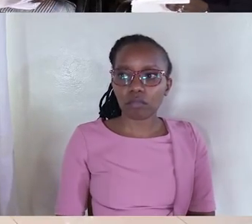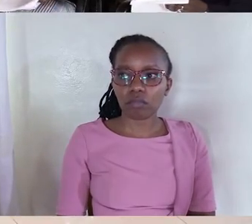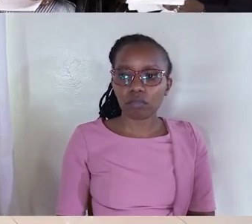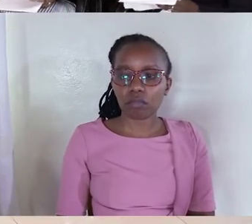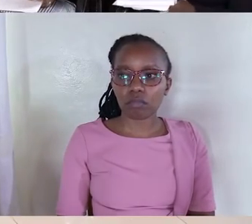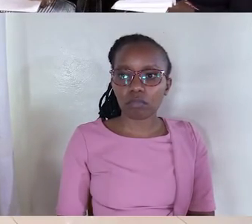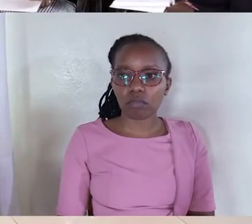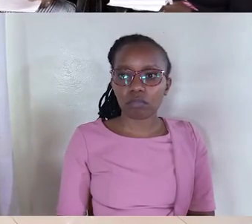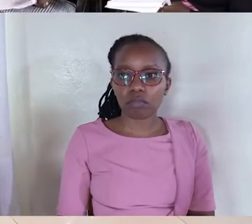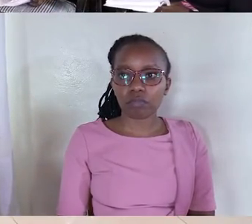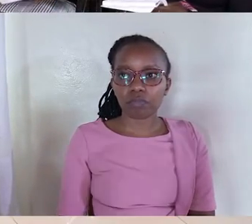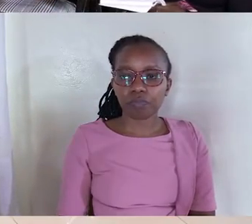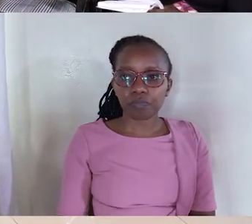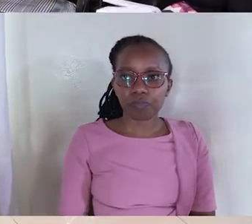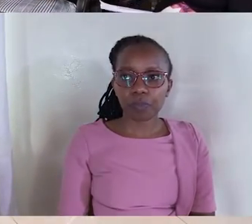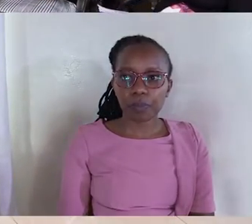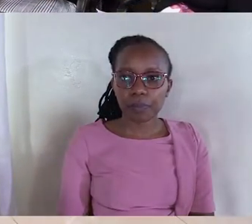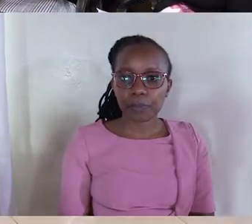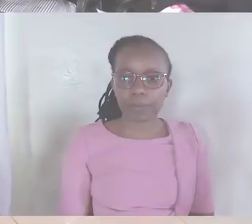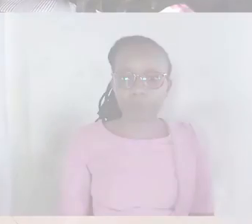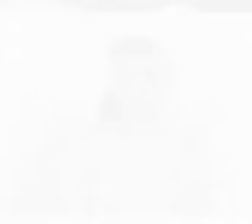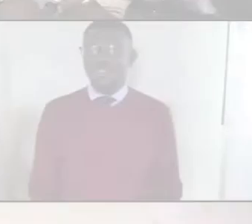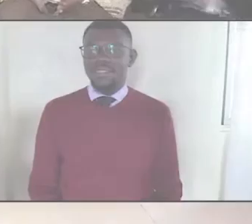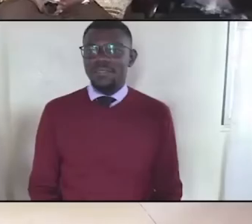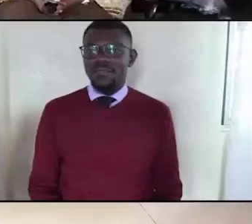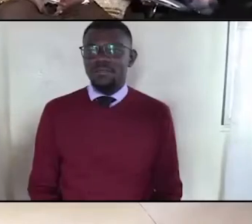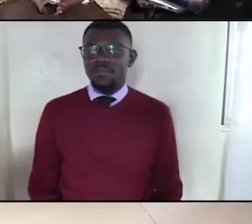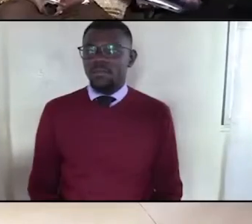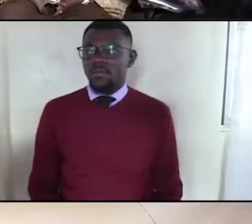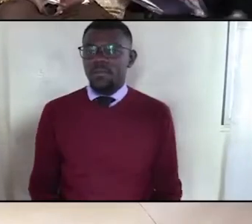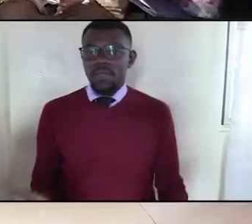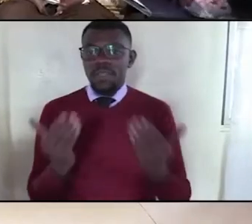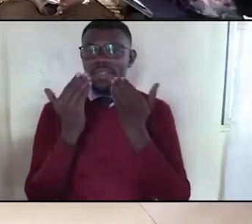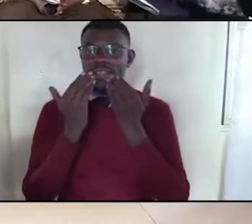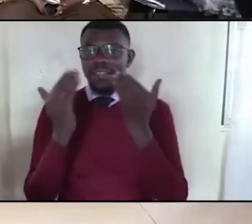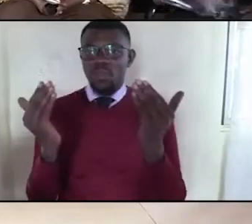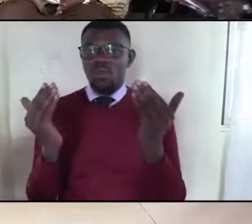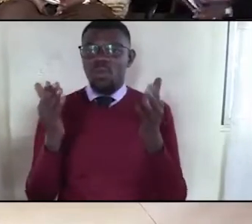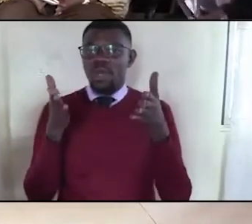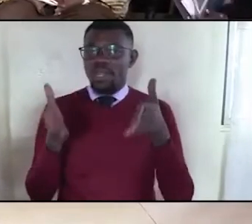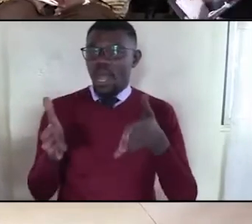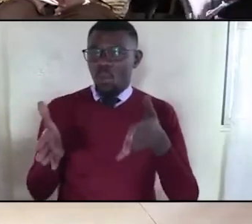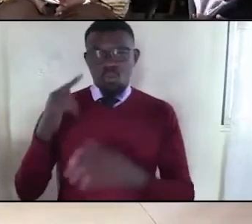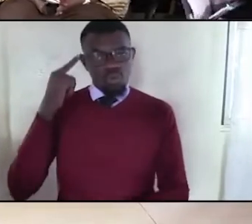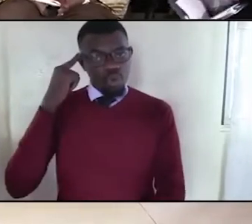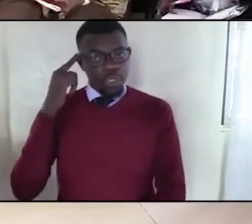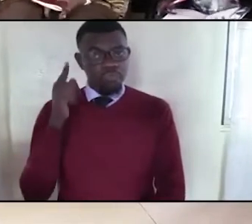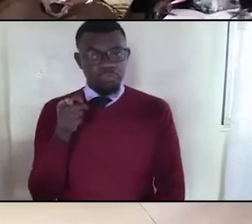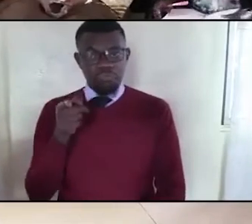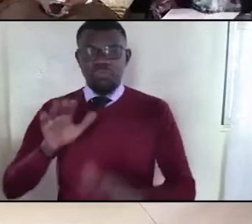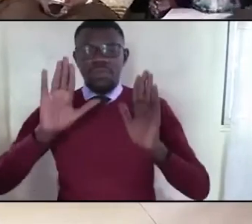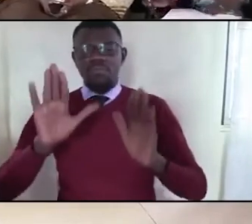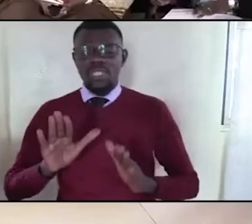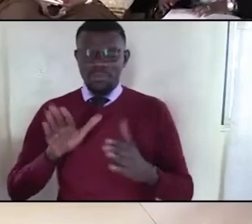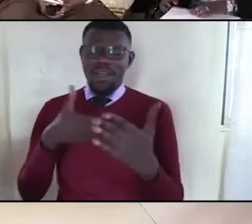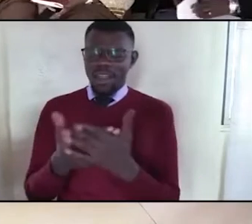come and just weigh in also into this discussion. Okay, thank you. So we just thought that it is important that you're